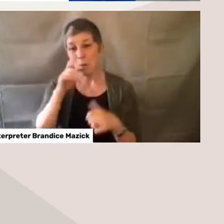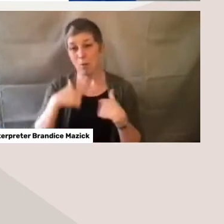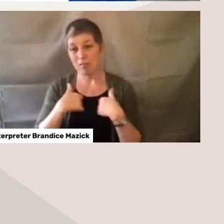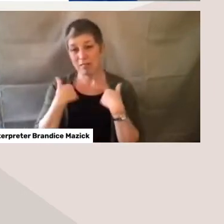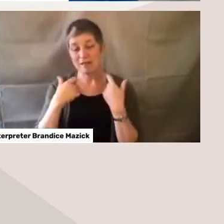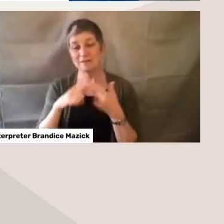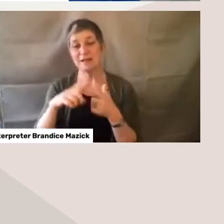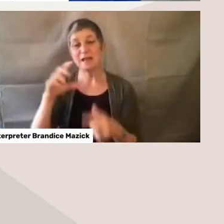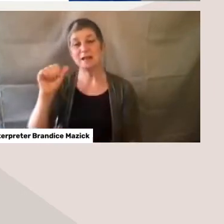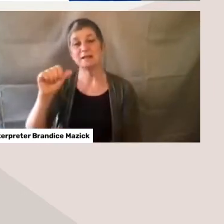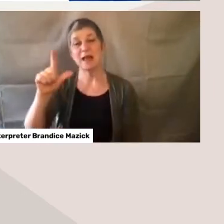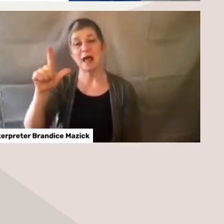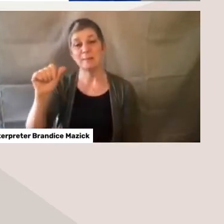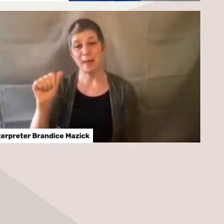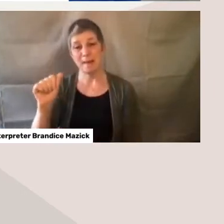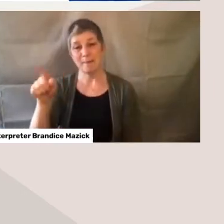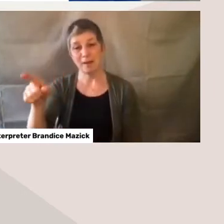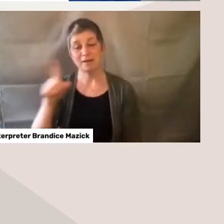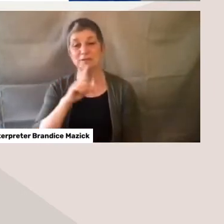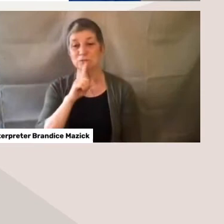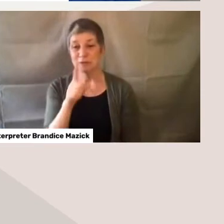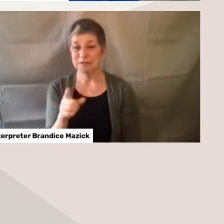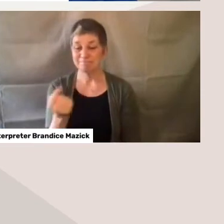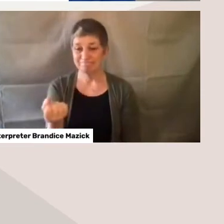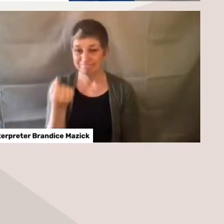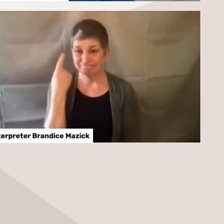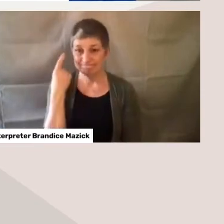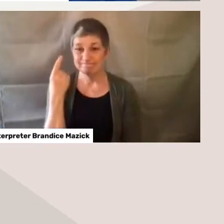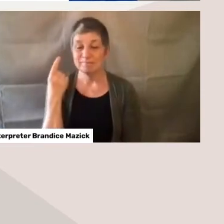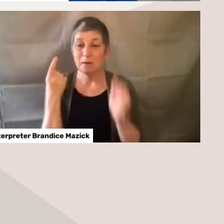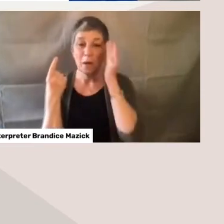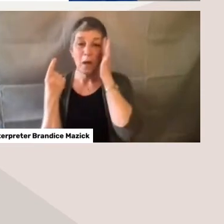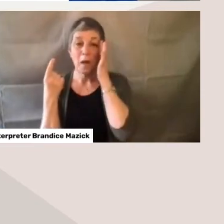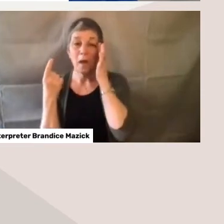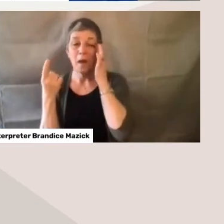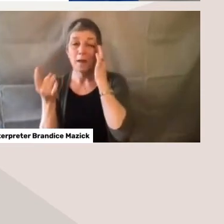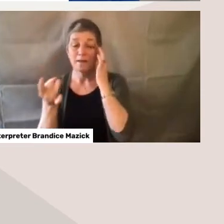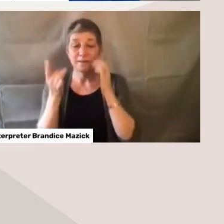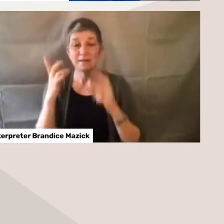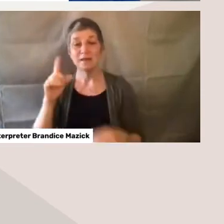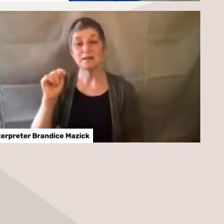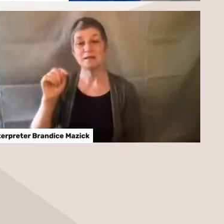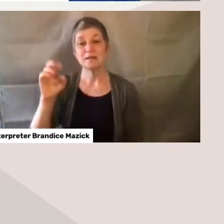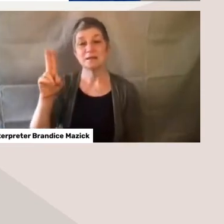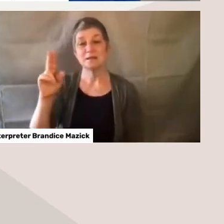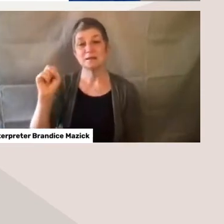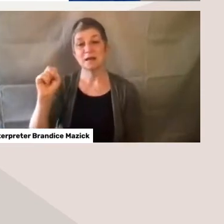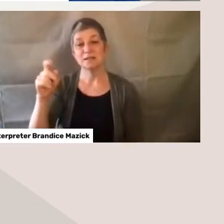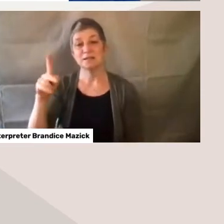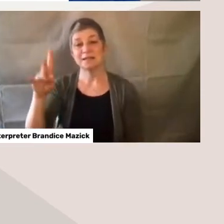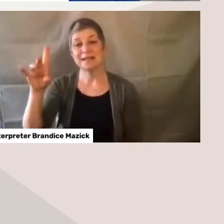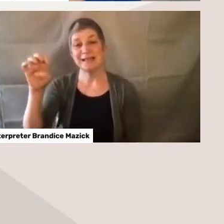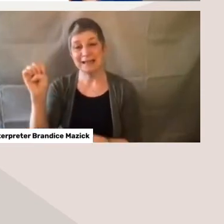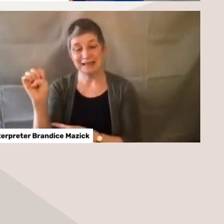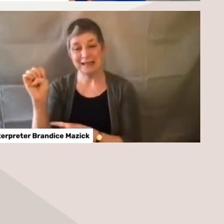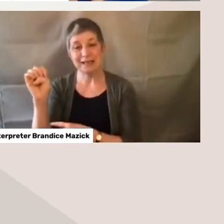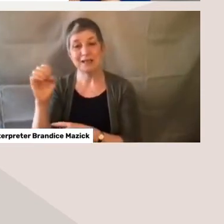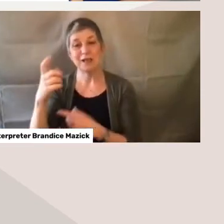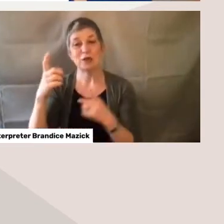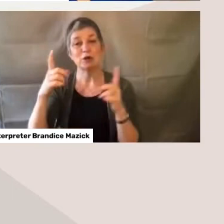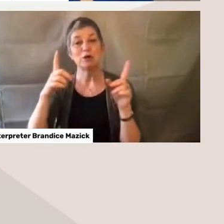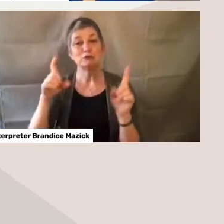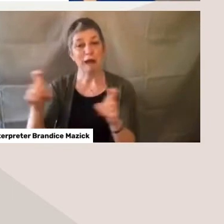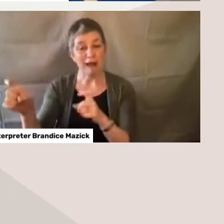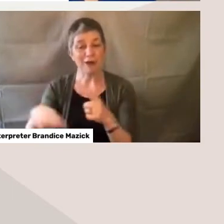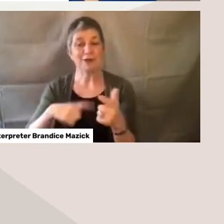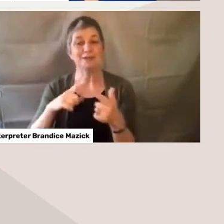in Alabama, so certainly really gets the horrible Tuskegee trials, Henrietta Lacks